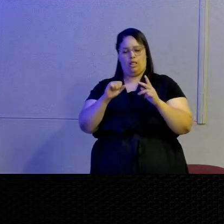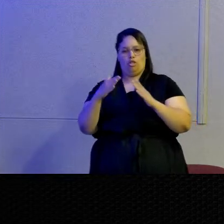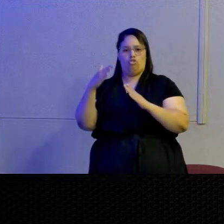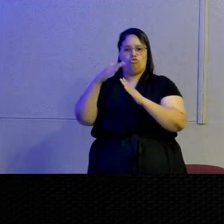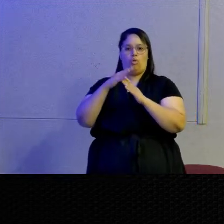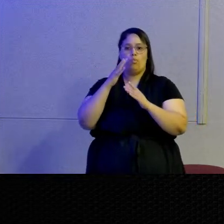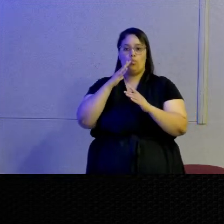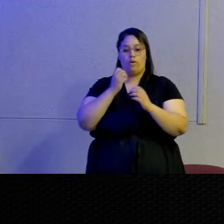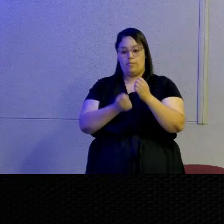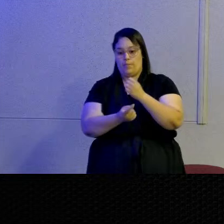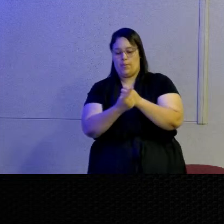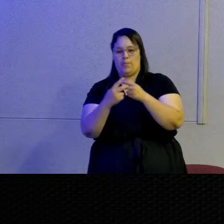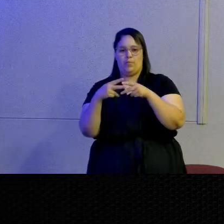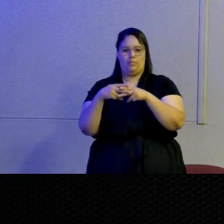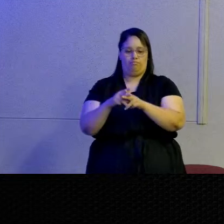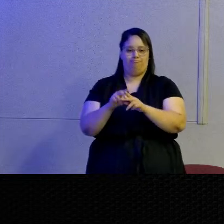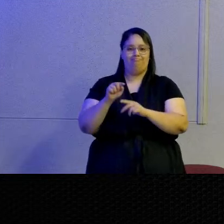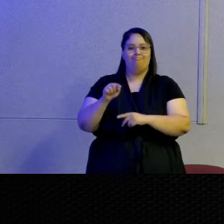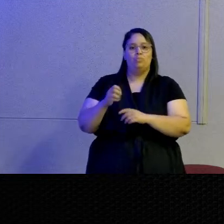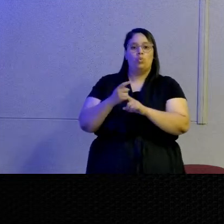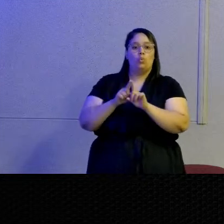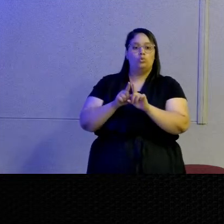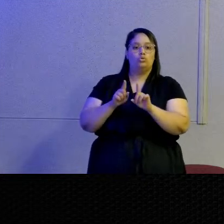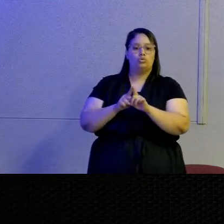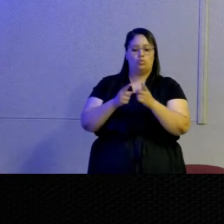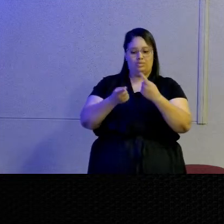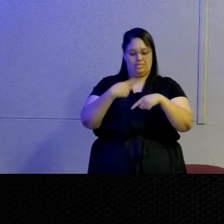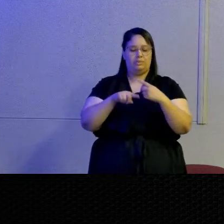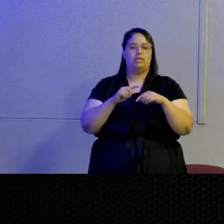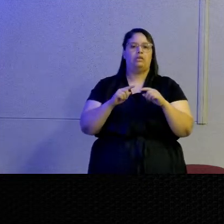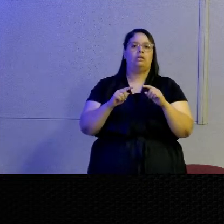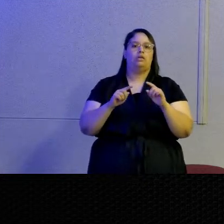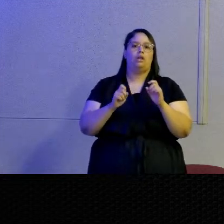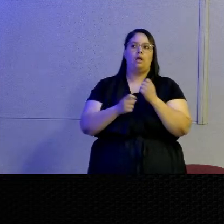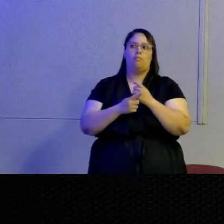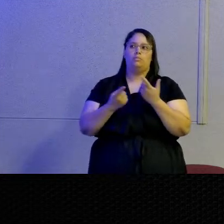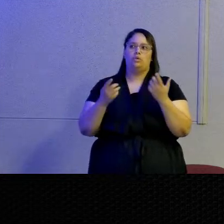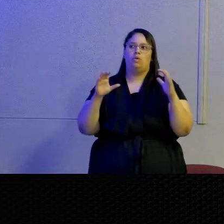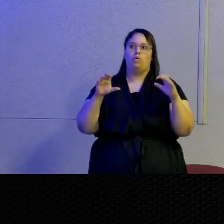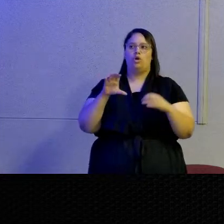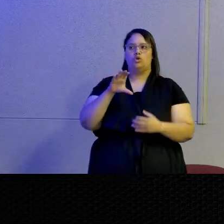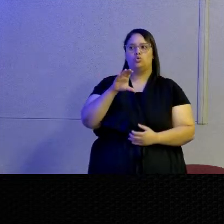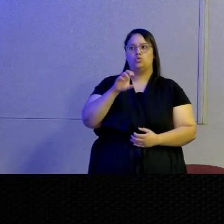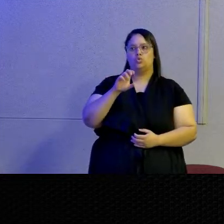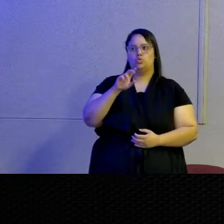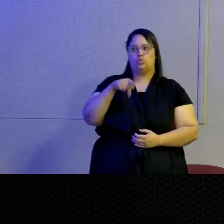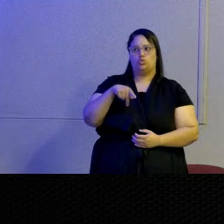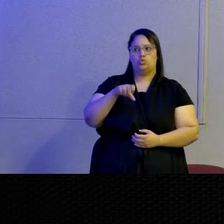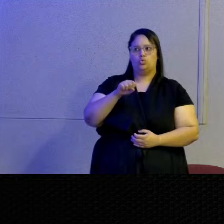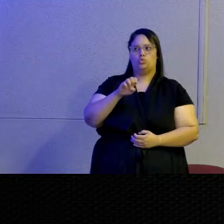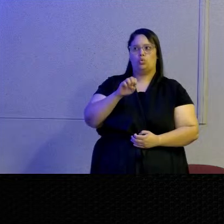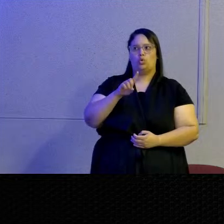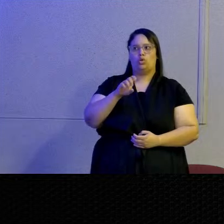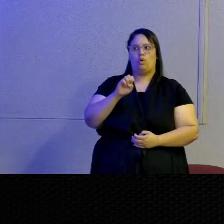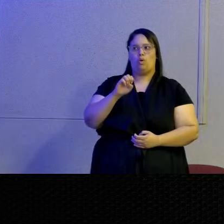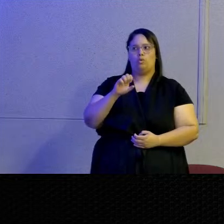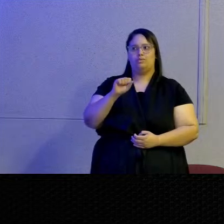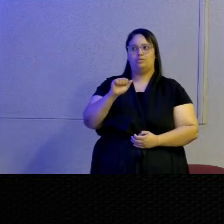threshold in a very particular spin state, so-called pseudoscalar state, spin